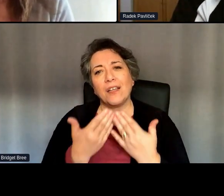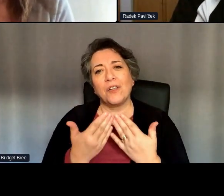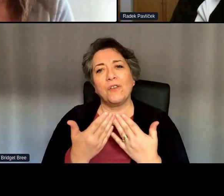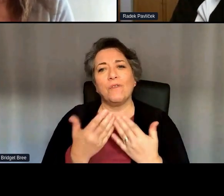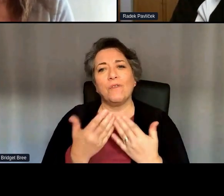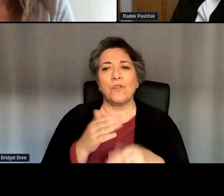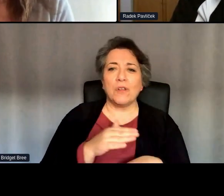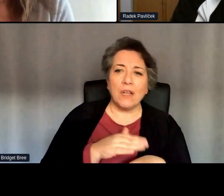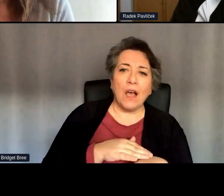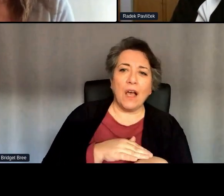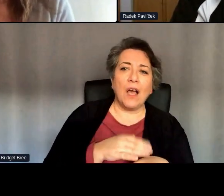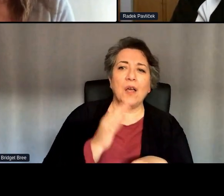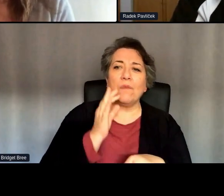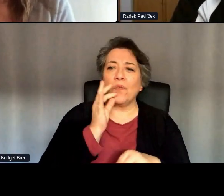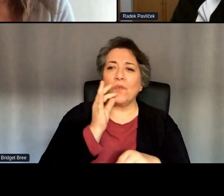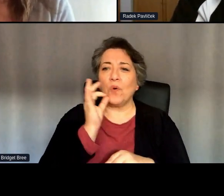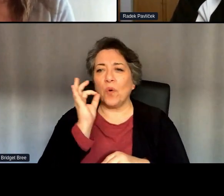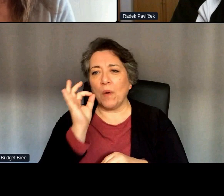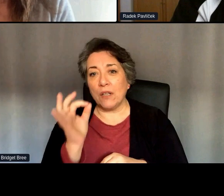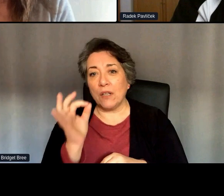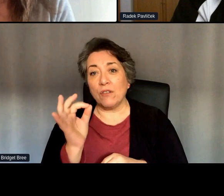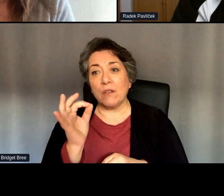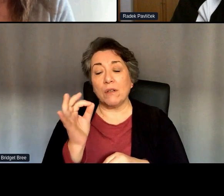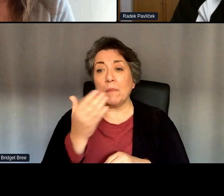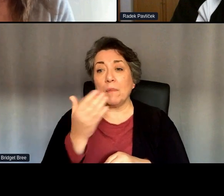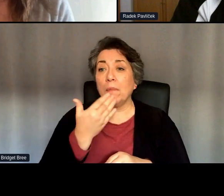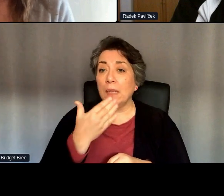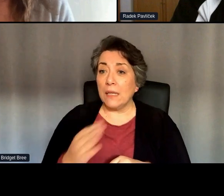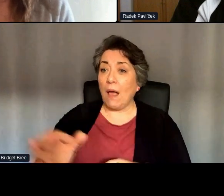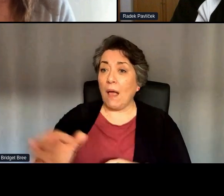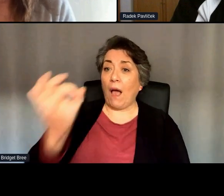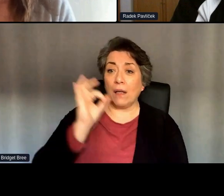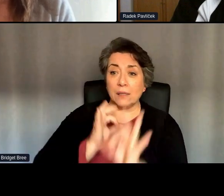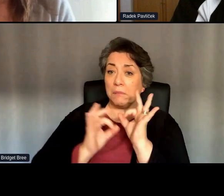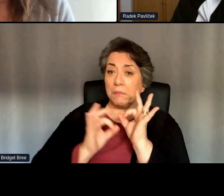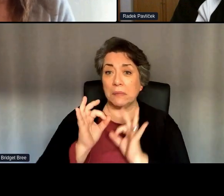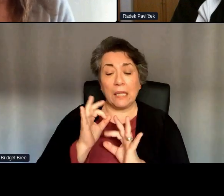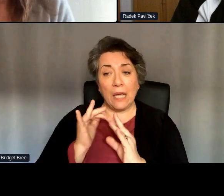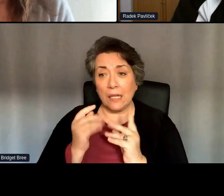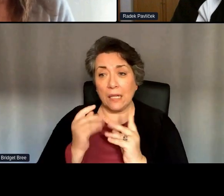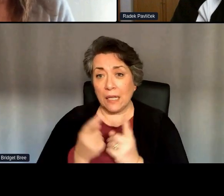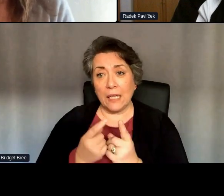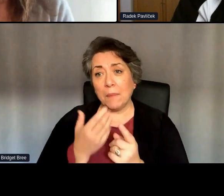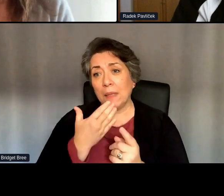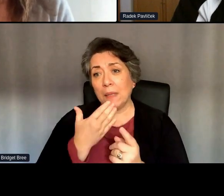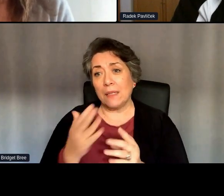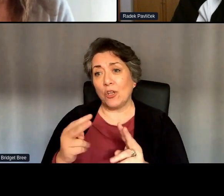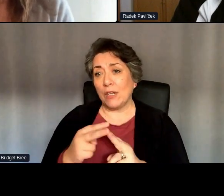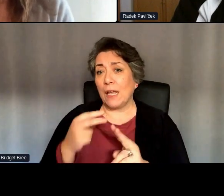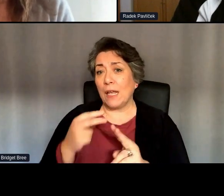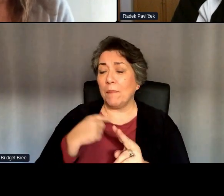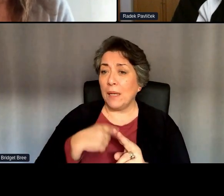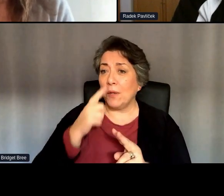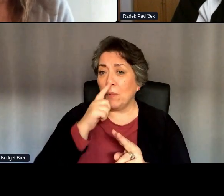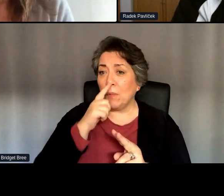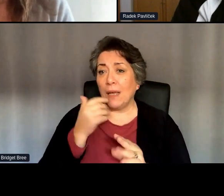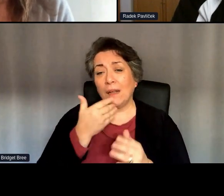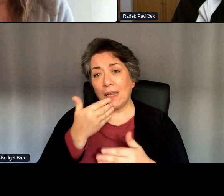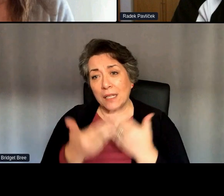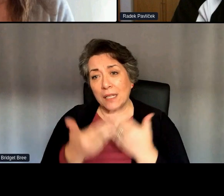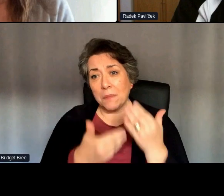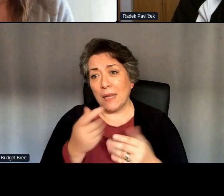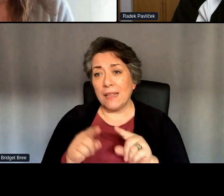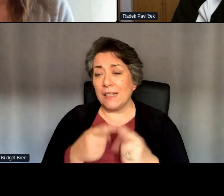questions. I'm here for any question that you would like to have. We can book a separate meeting. We can go through the different type of